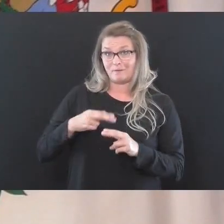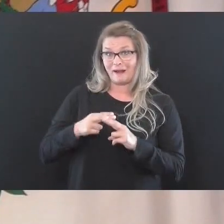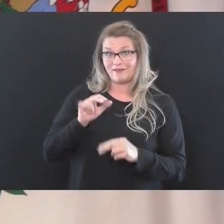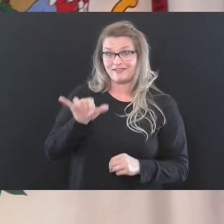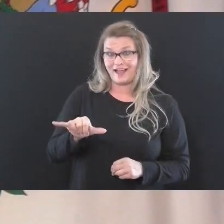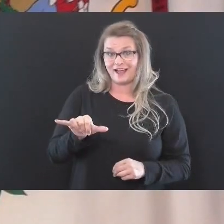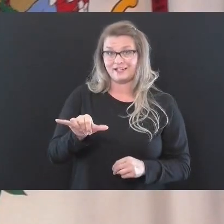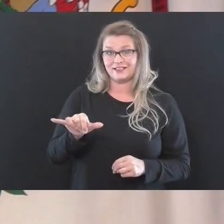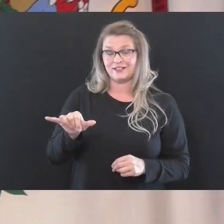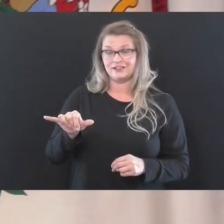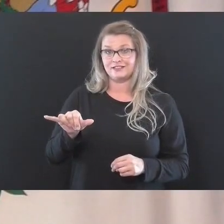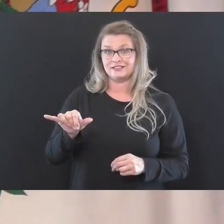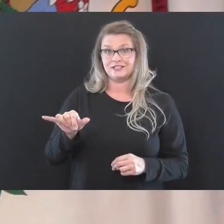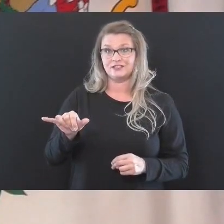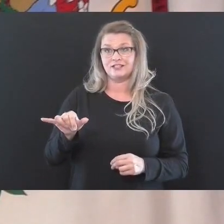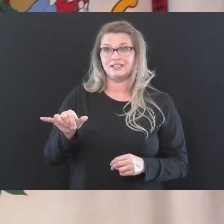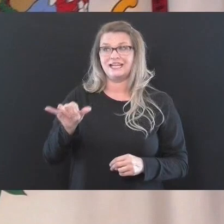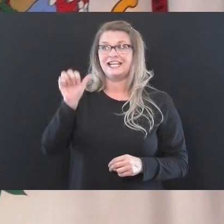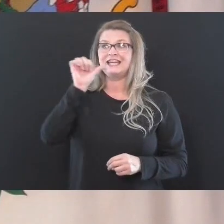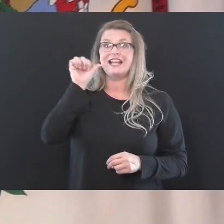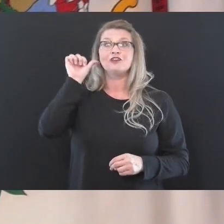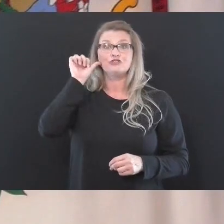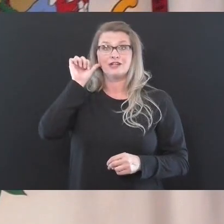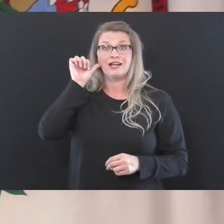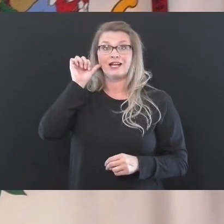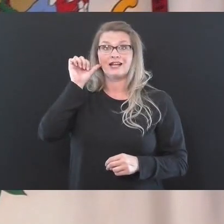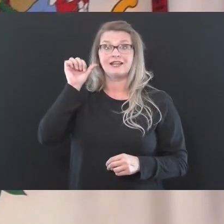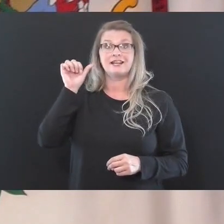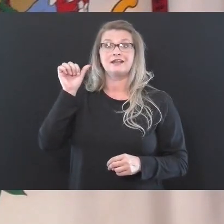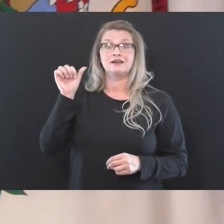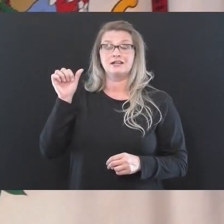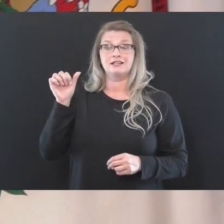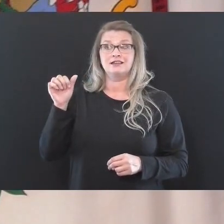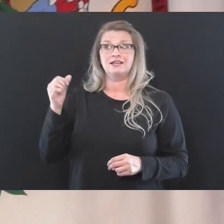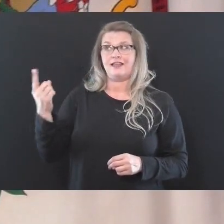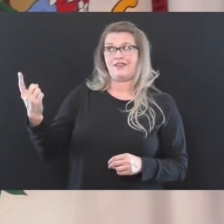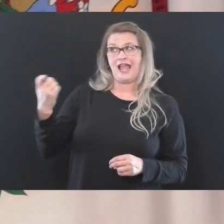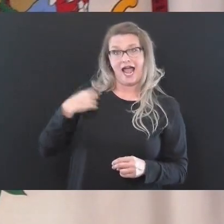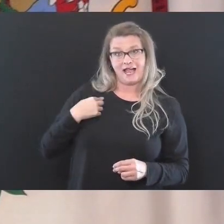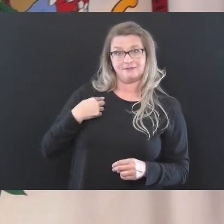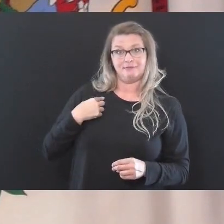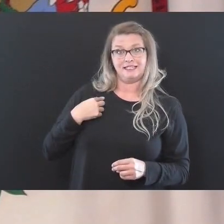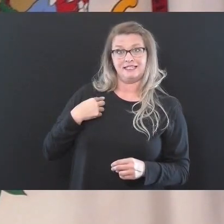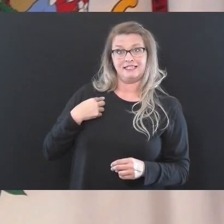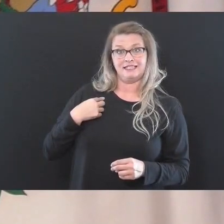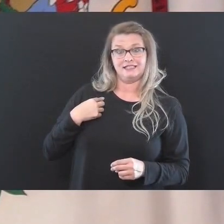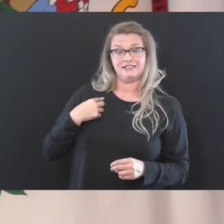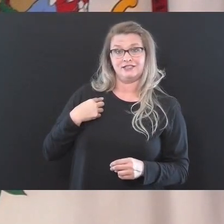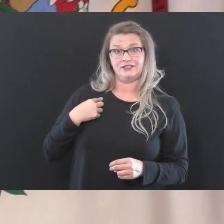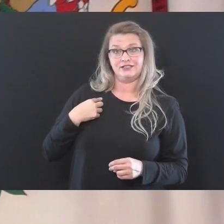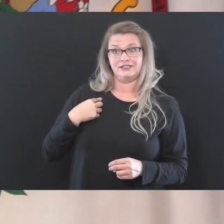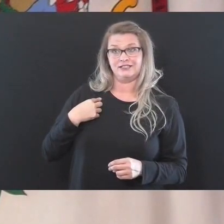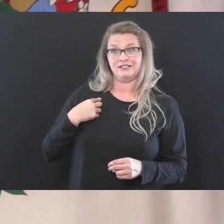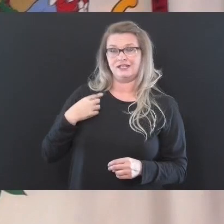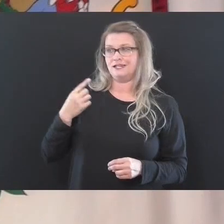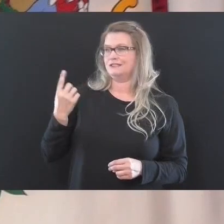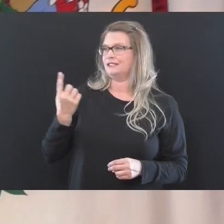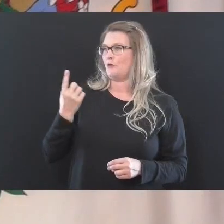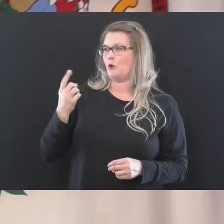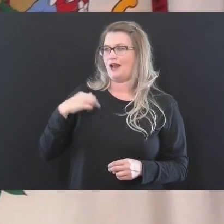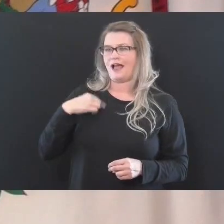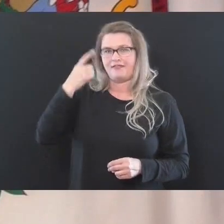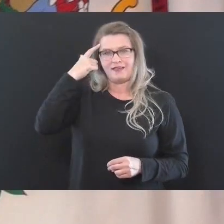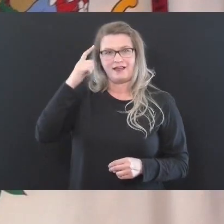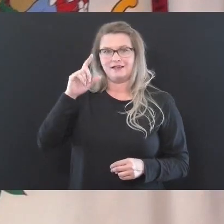The first day was yesterday in that I got the question, from either Amanda Barron